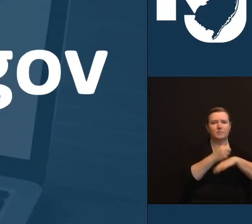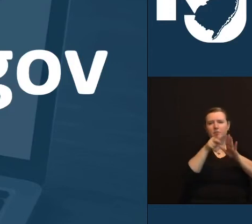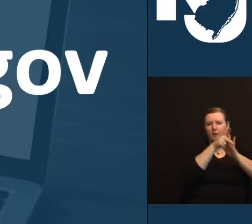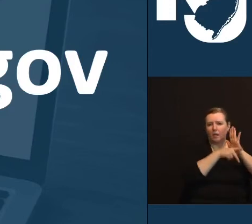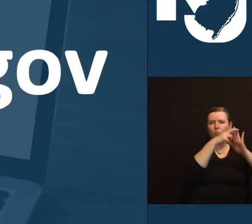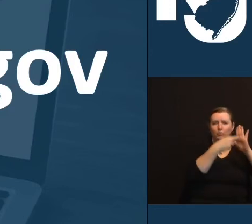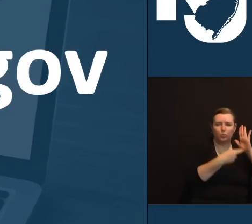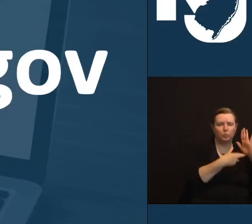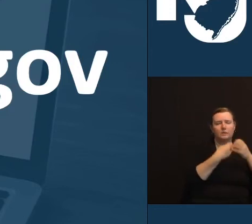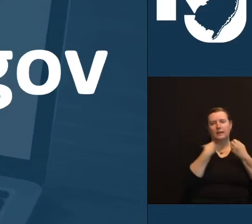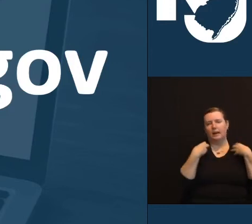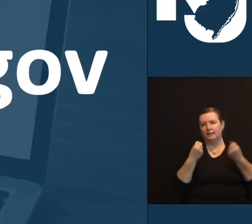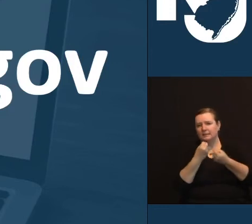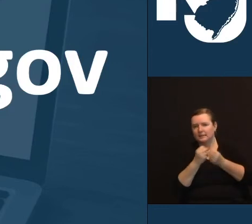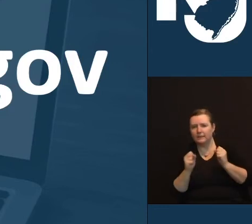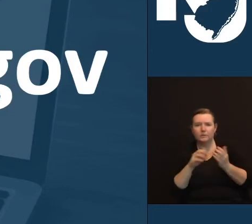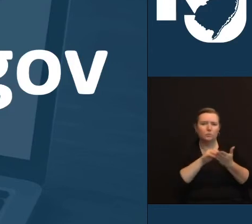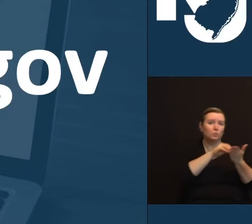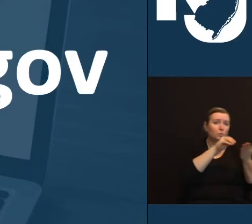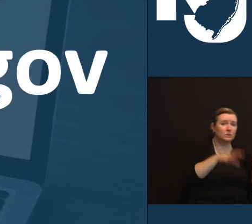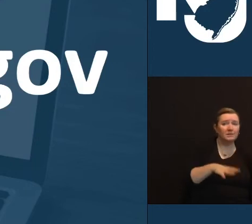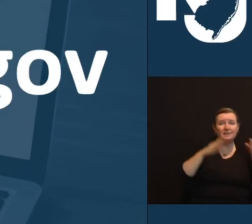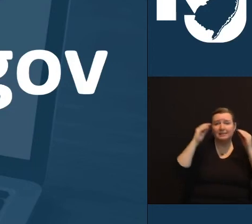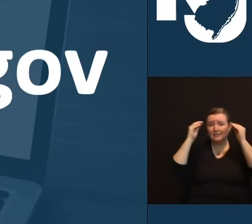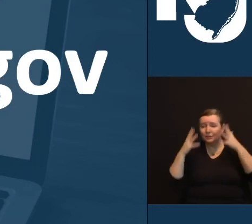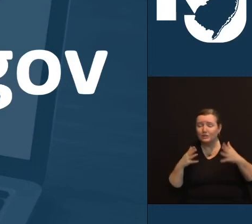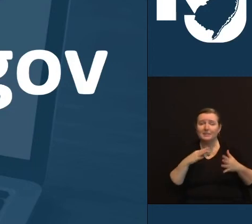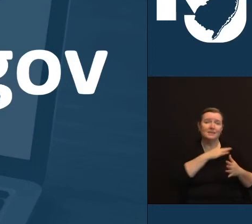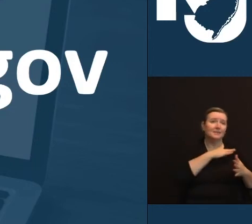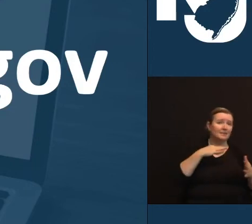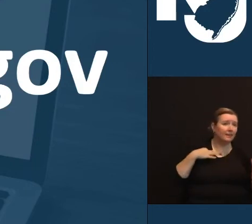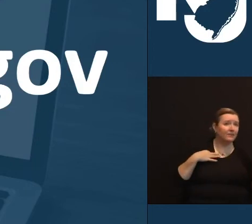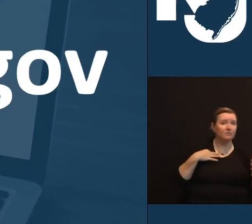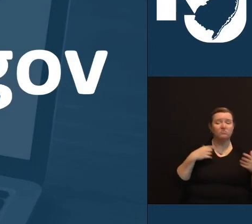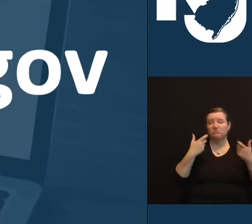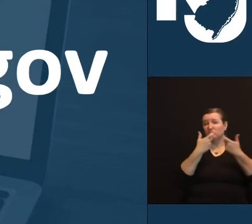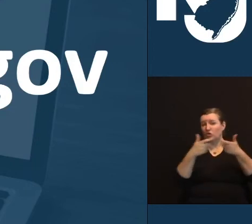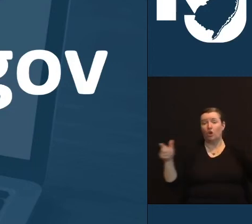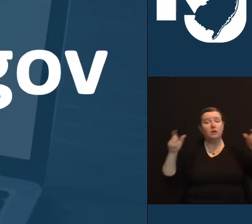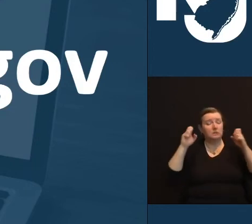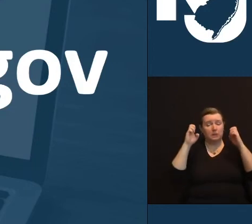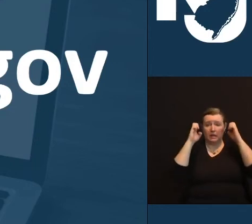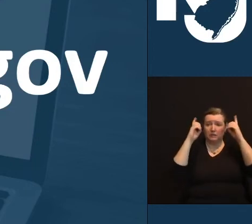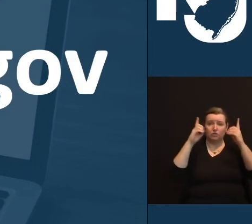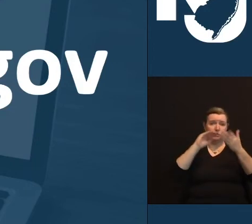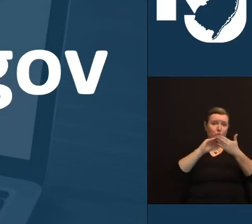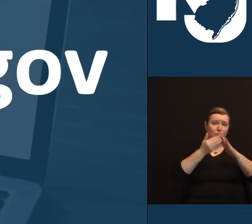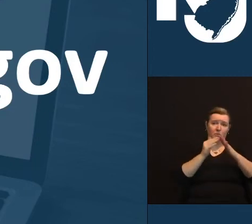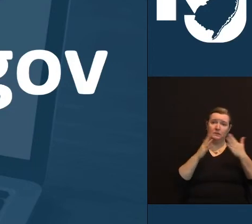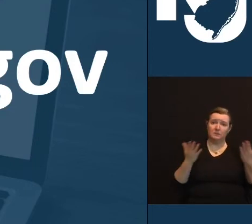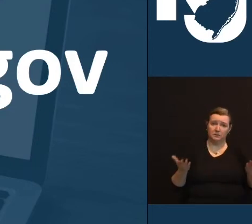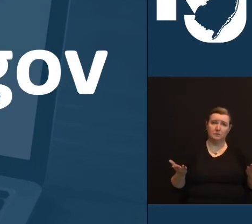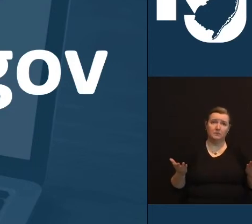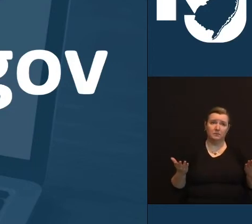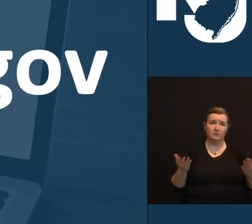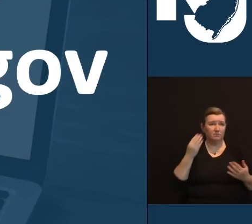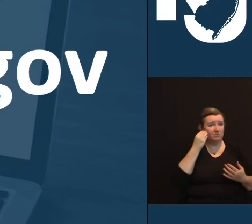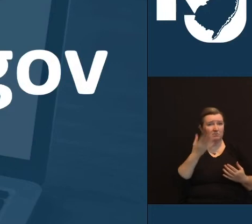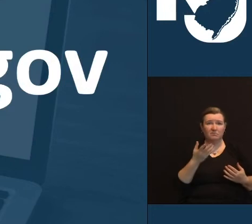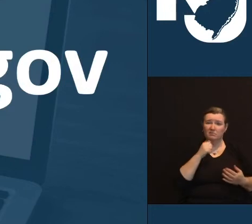and staff, as well as that of our larger educational communities. And as I've said many times before, number 1, this is not a normal school